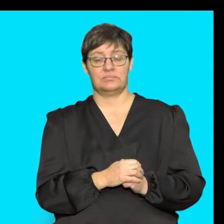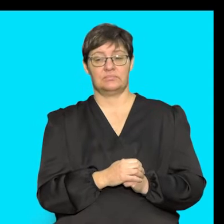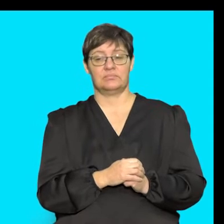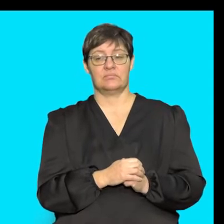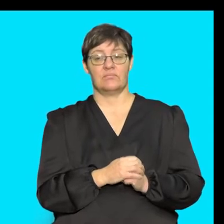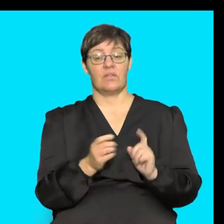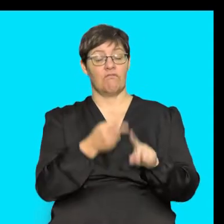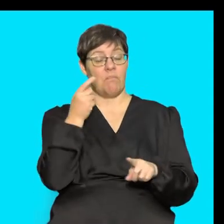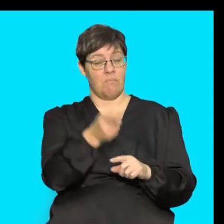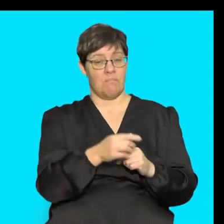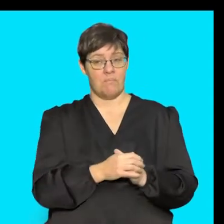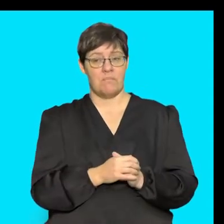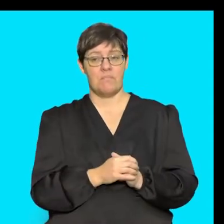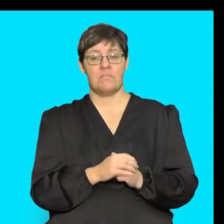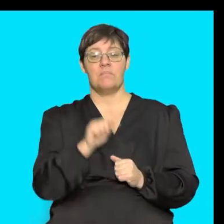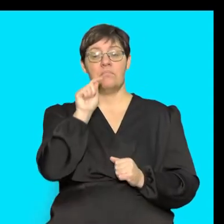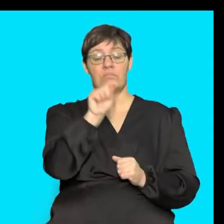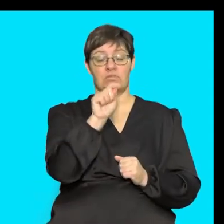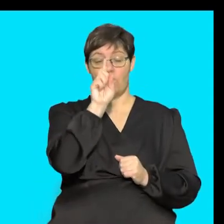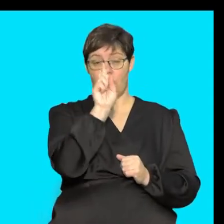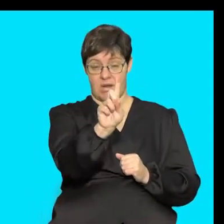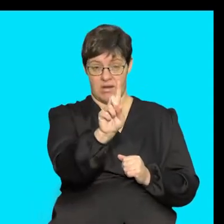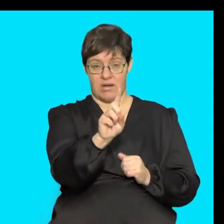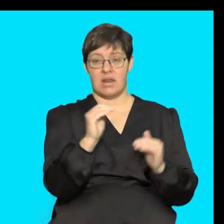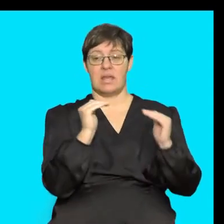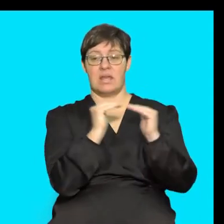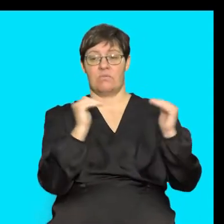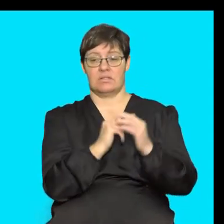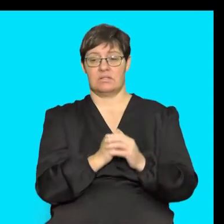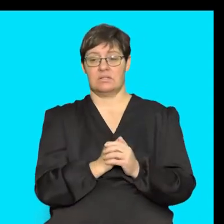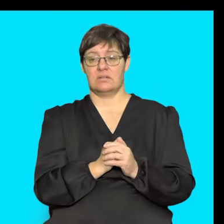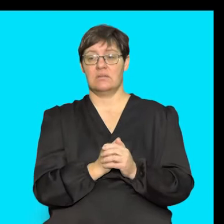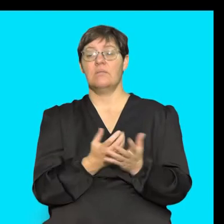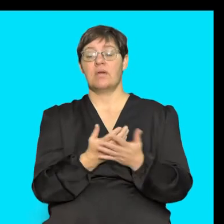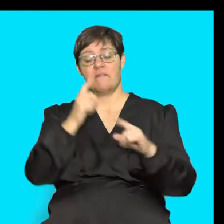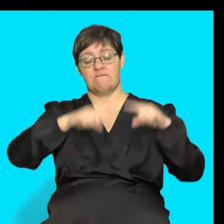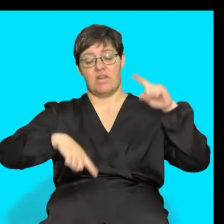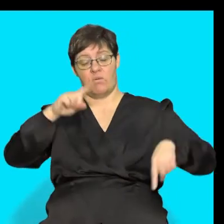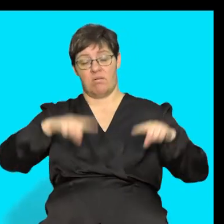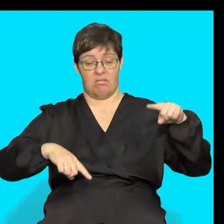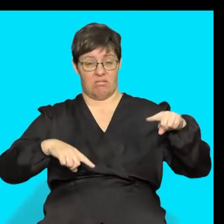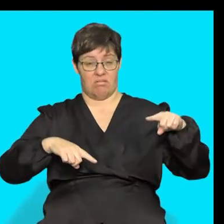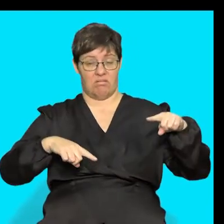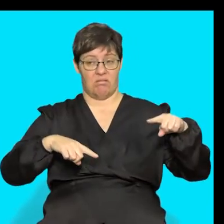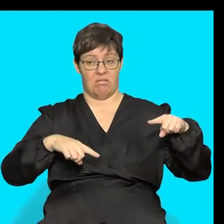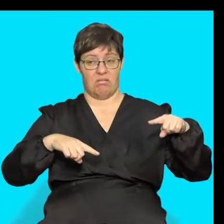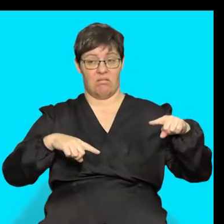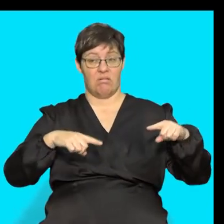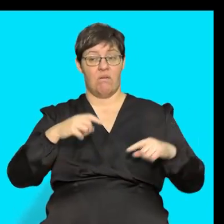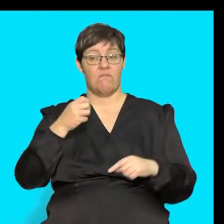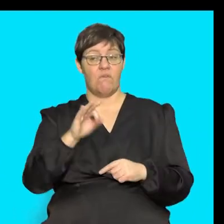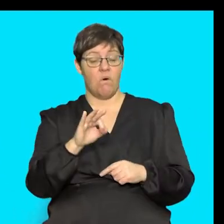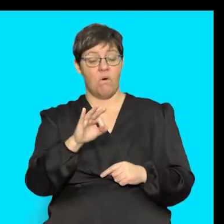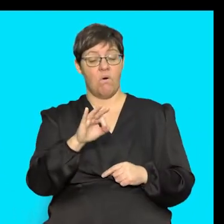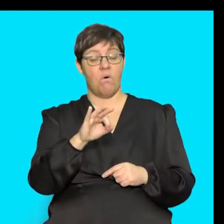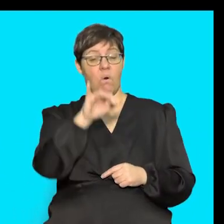Okay. Then from there, we press 1 equal to get the variable for